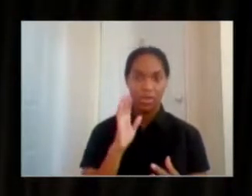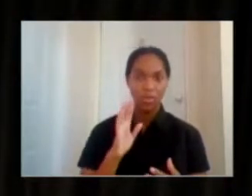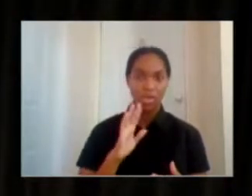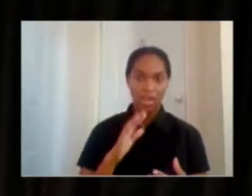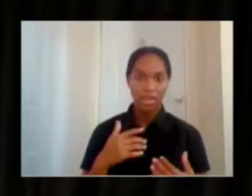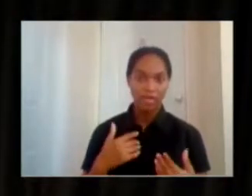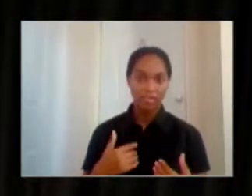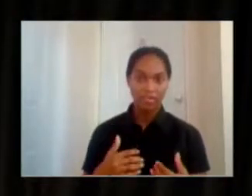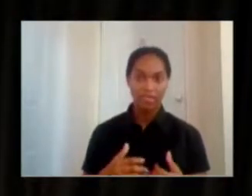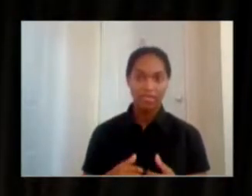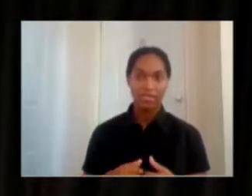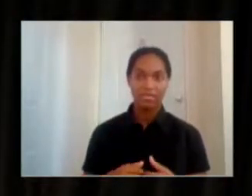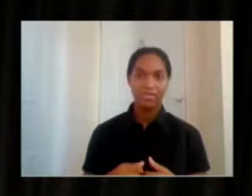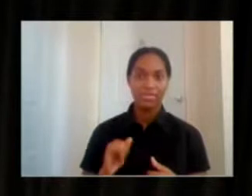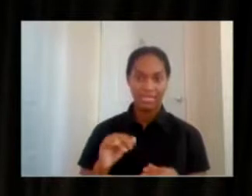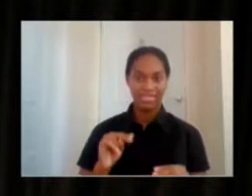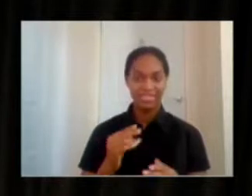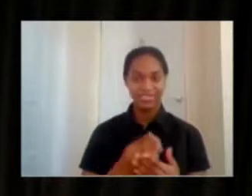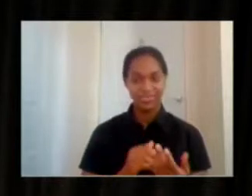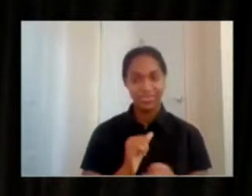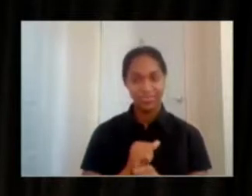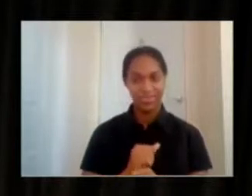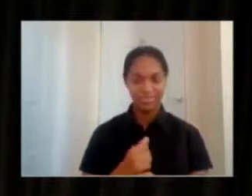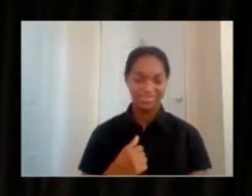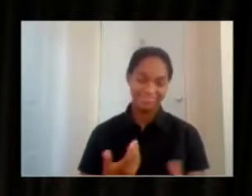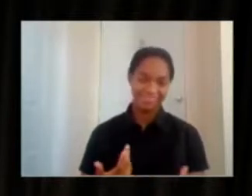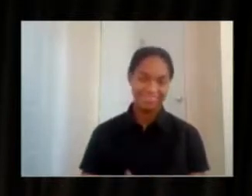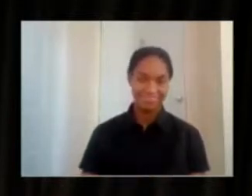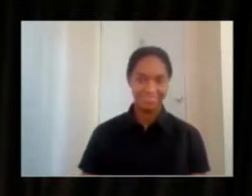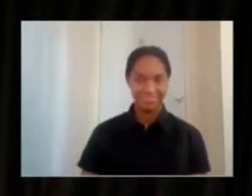But you need to do some work, I'm afraid.